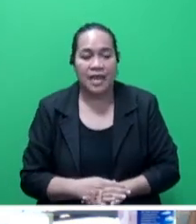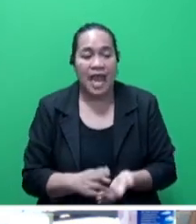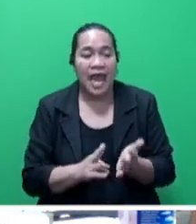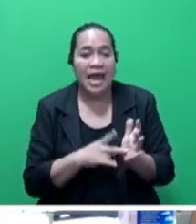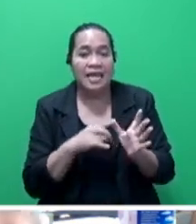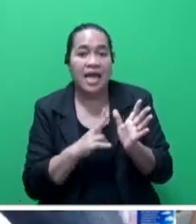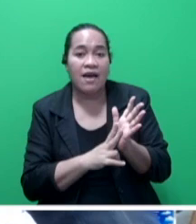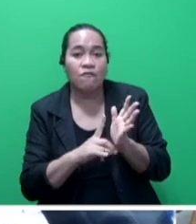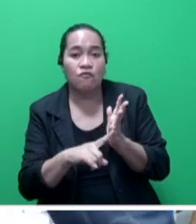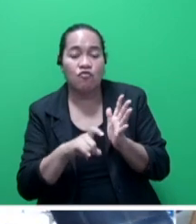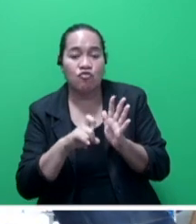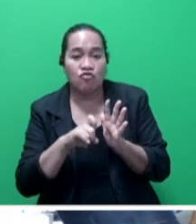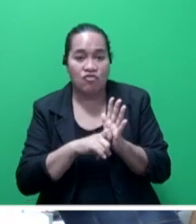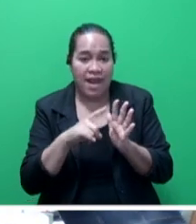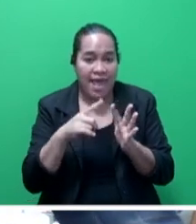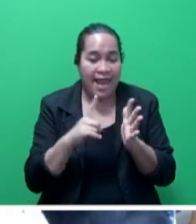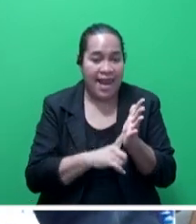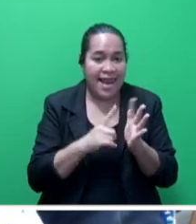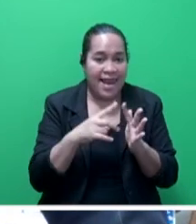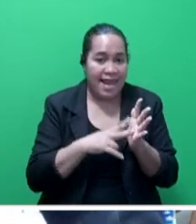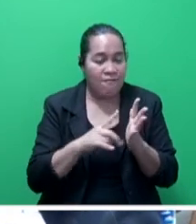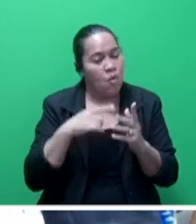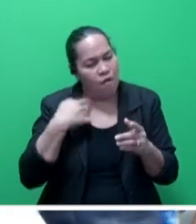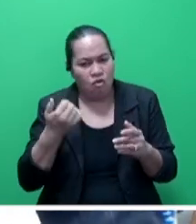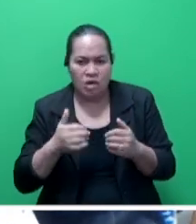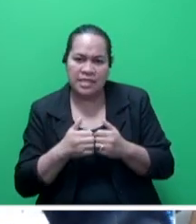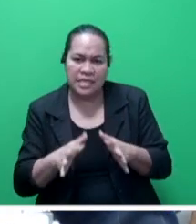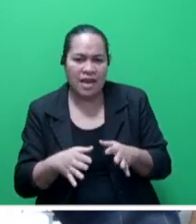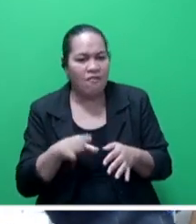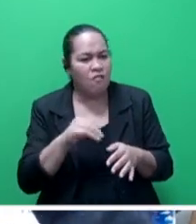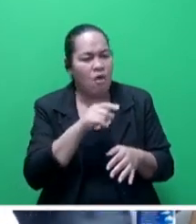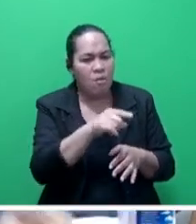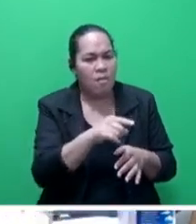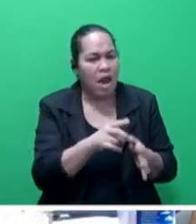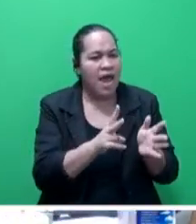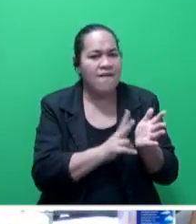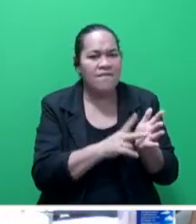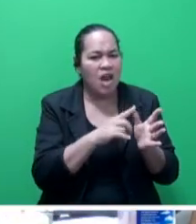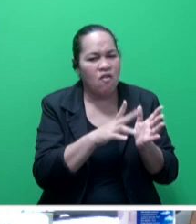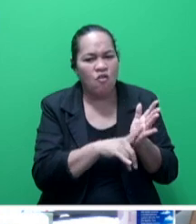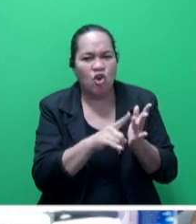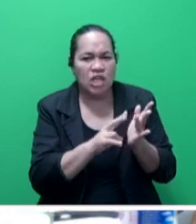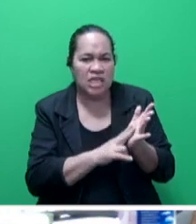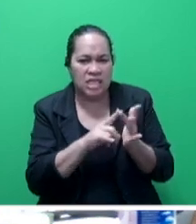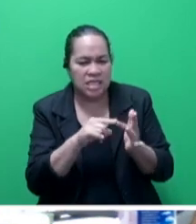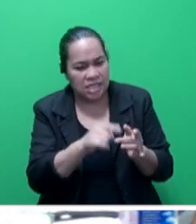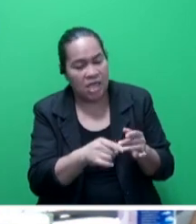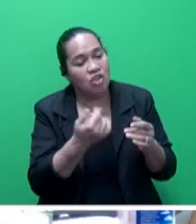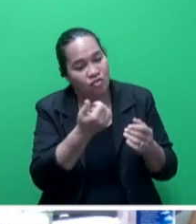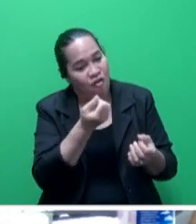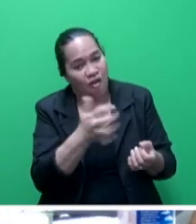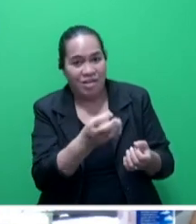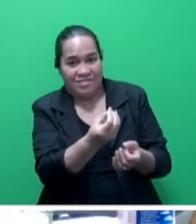Naburelewu as well that we have already started the road to Baloboni that he has been telling us, Mr. Speaker, sir. And we are